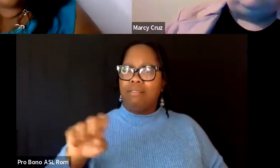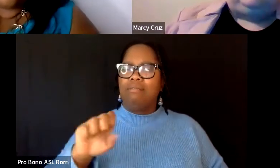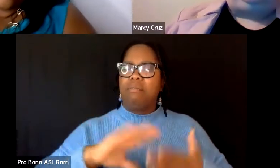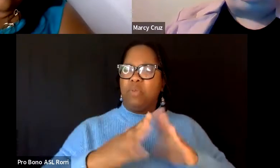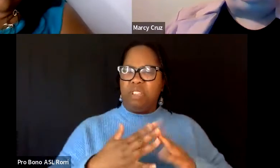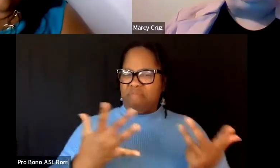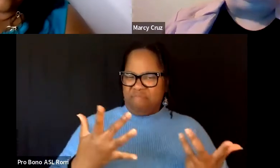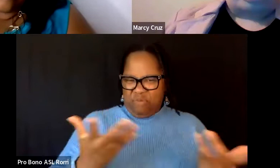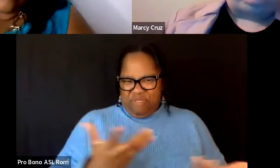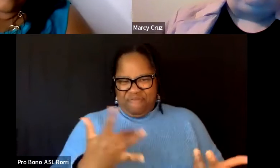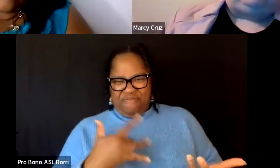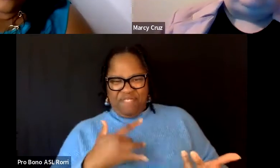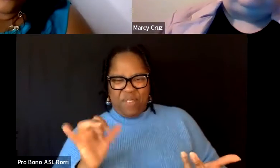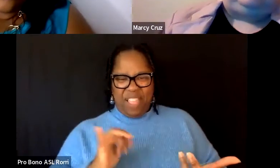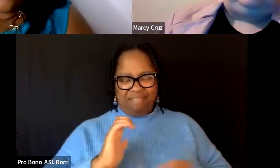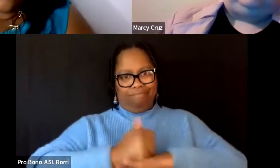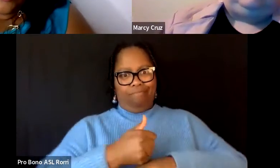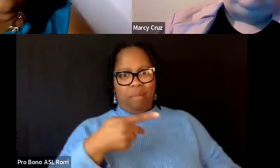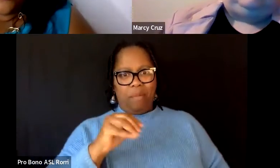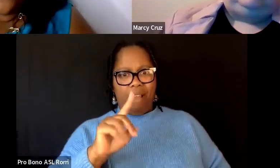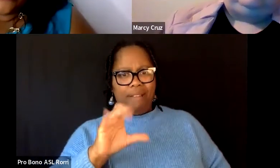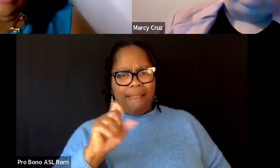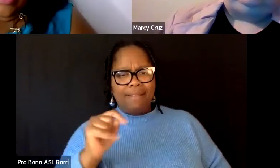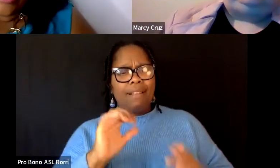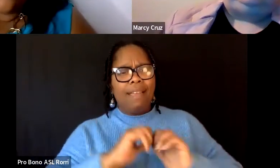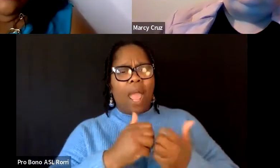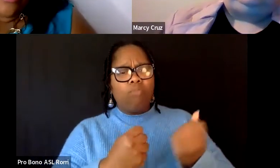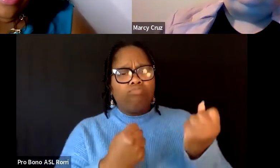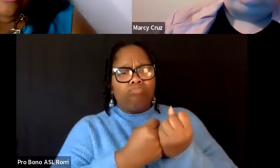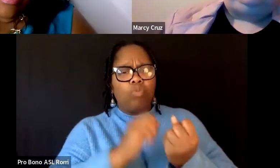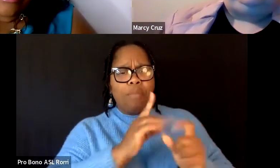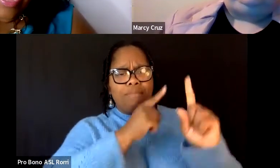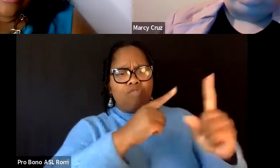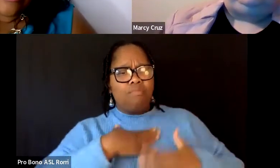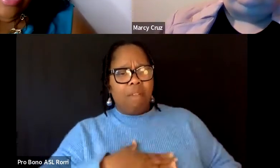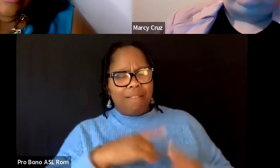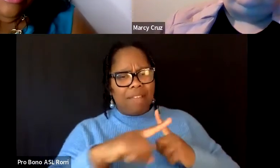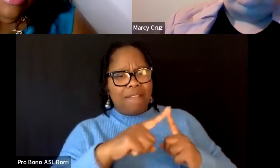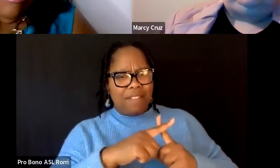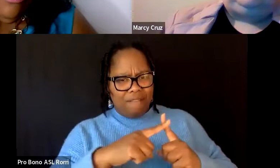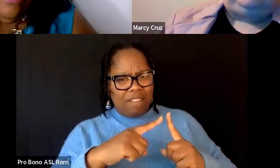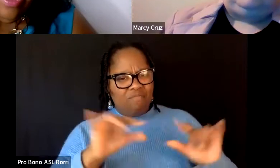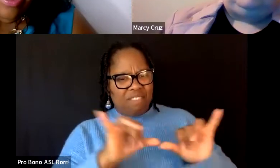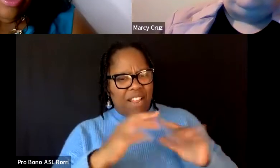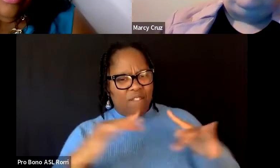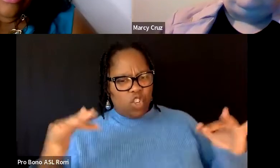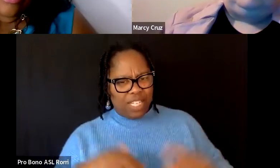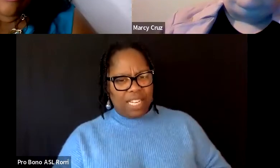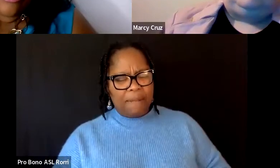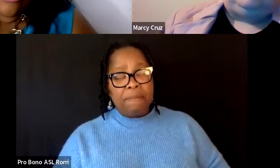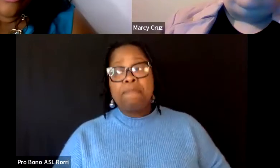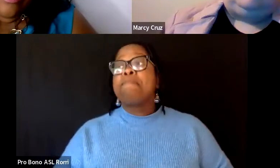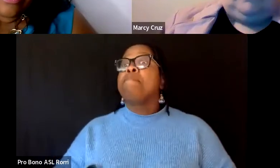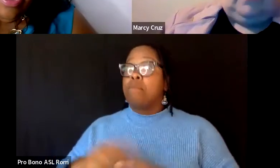body positivity, acceptance, and diversity? So when I relocated to Los Angeles, I initially moved there just